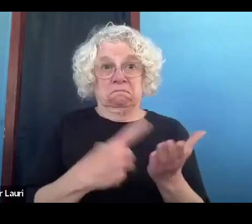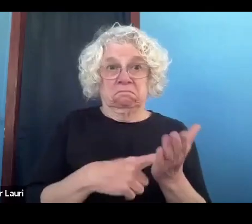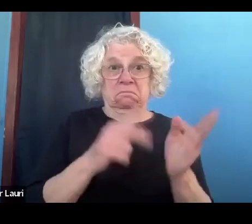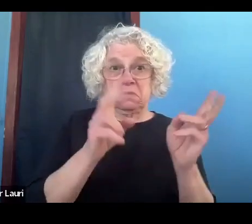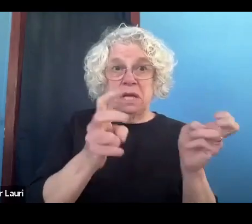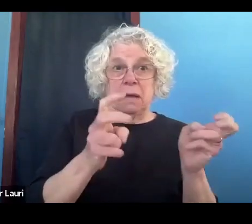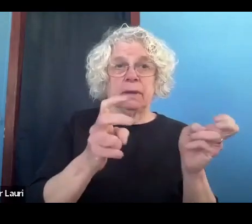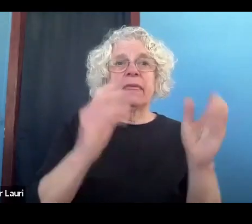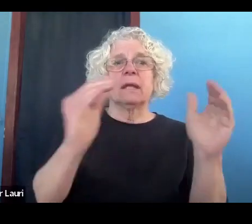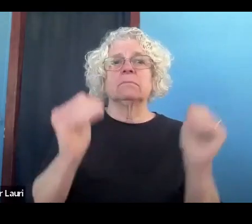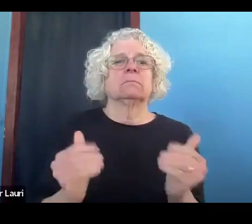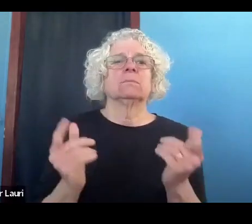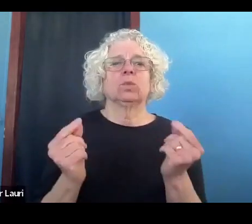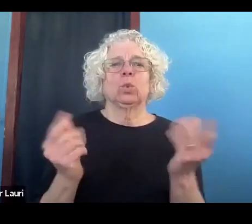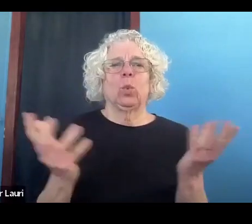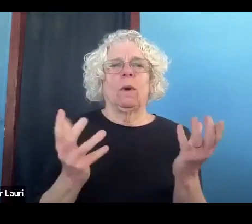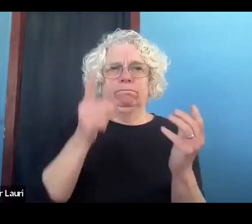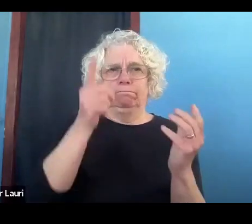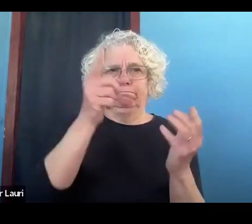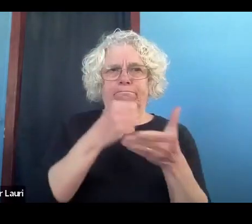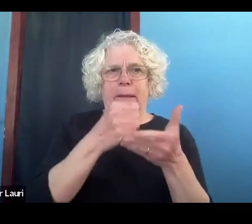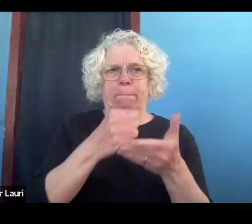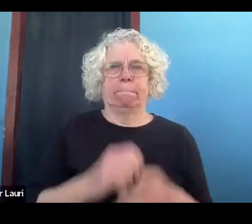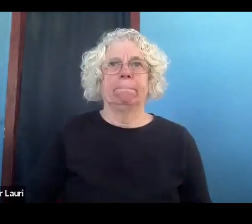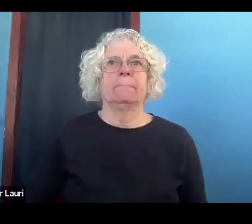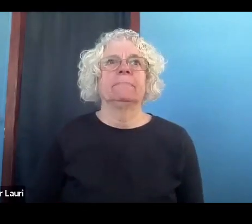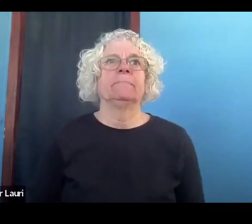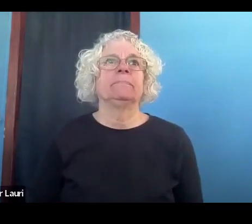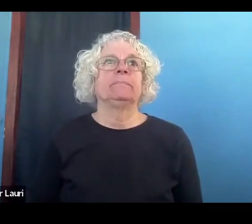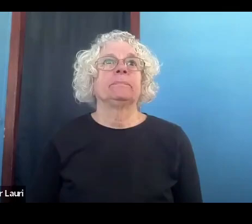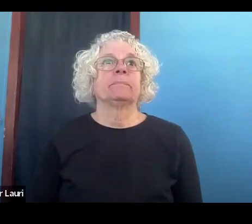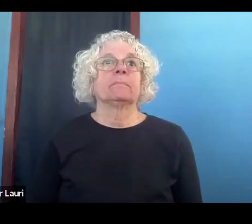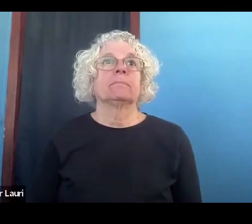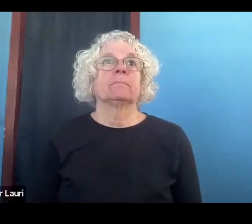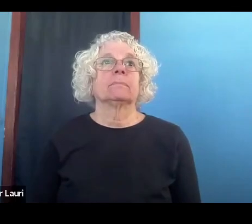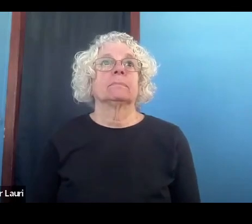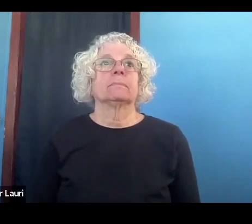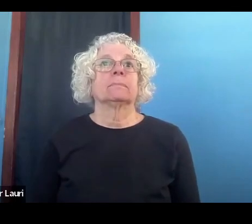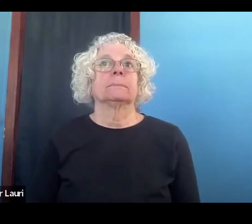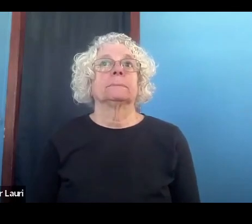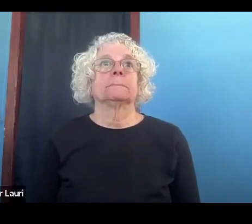what you need to do from there. Next slide.